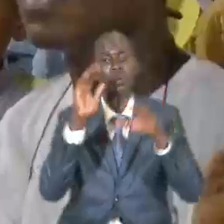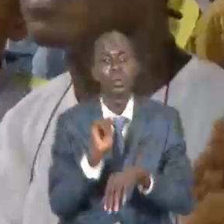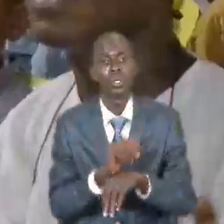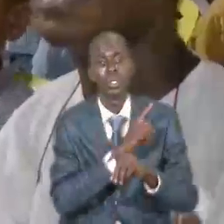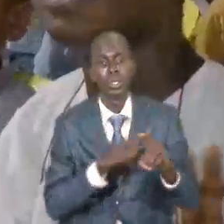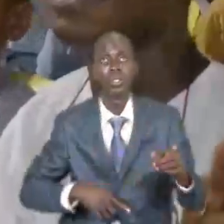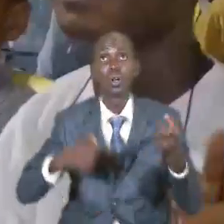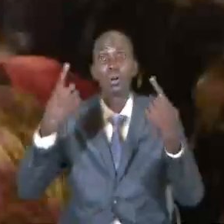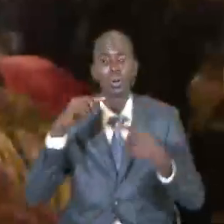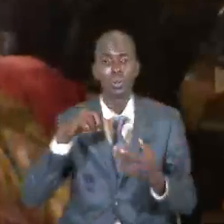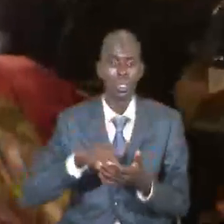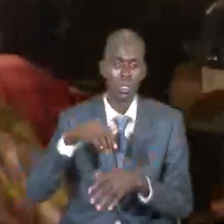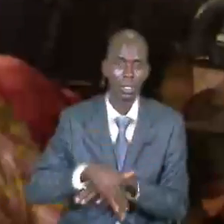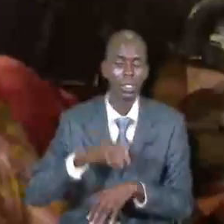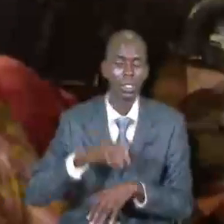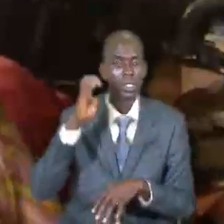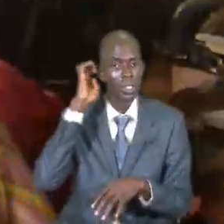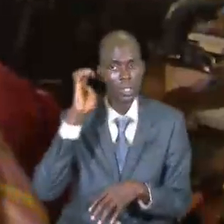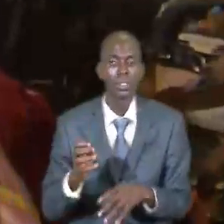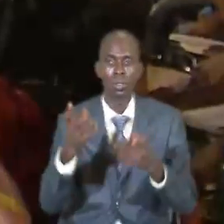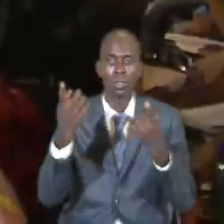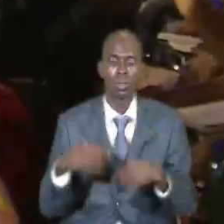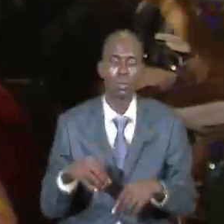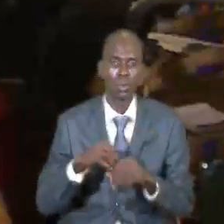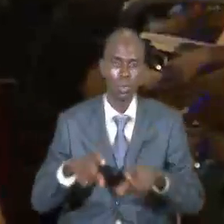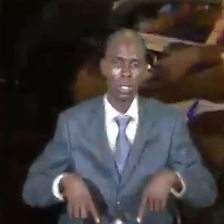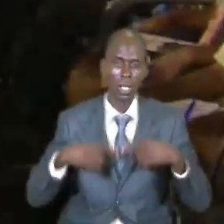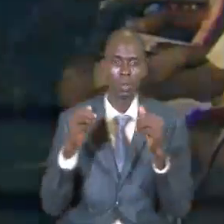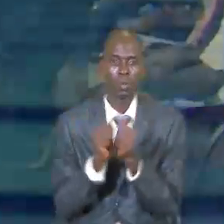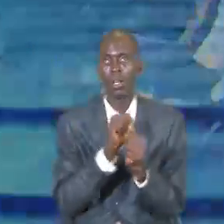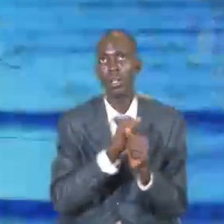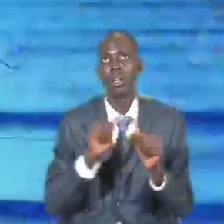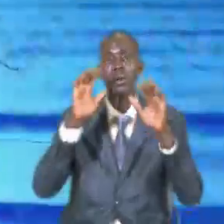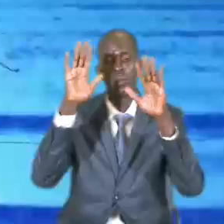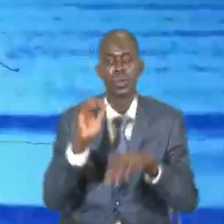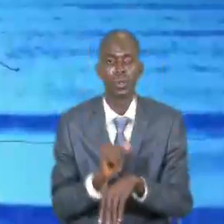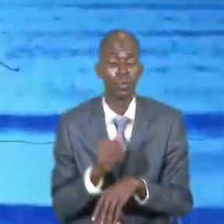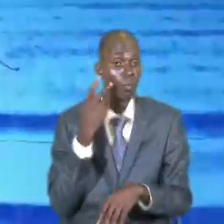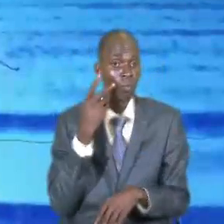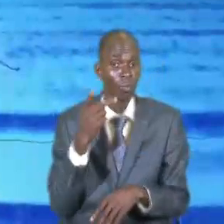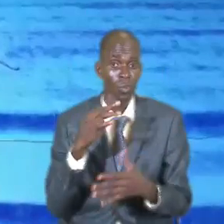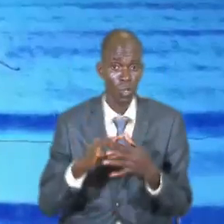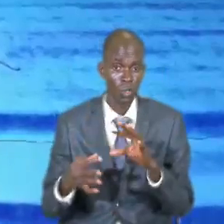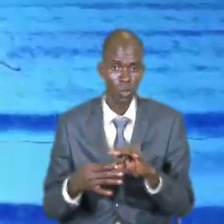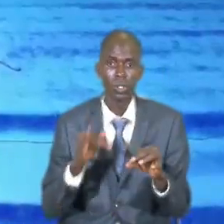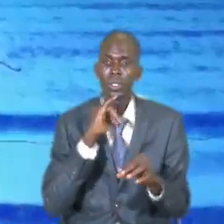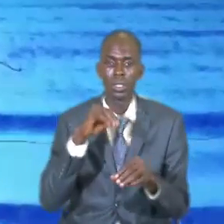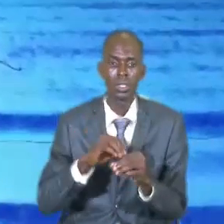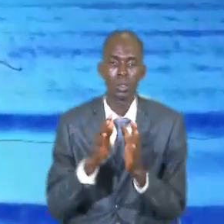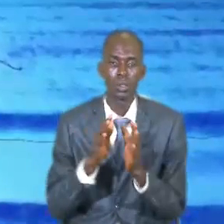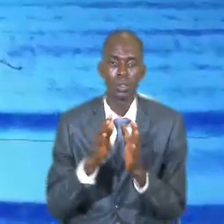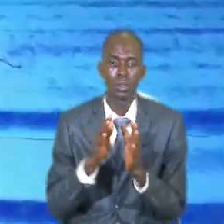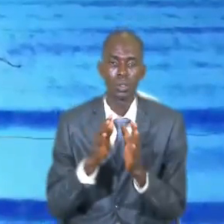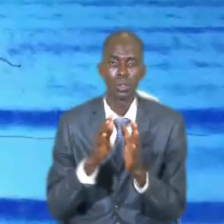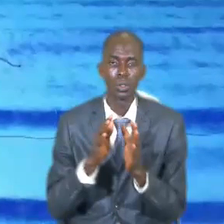life with a miracle. Look at this. The story is in John chapter 5. In John chapter 5, verse